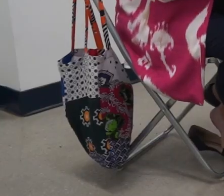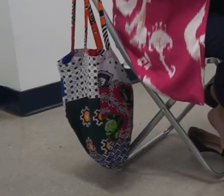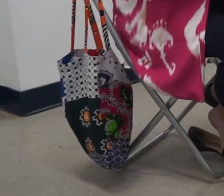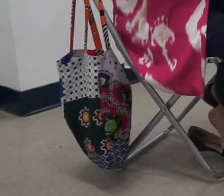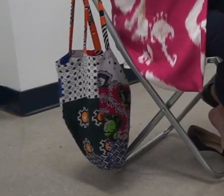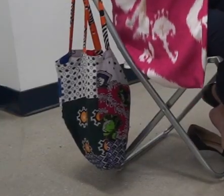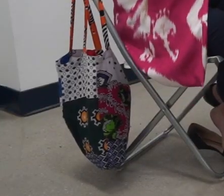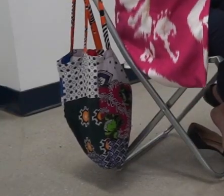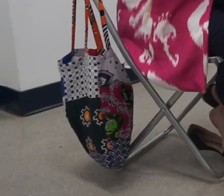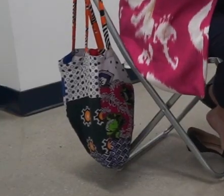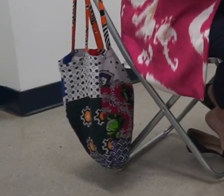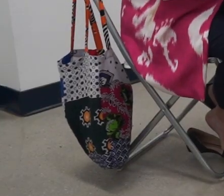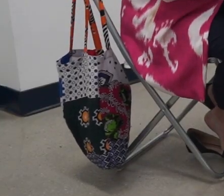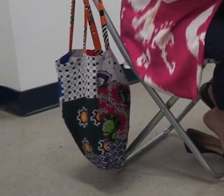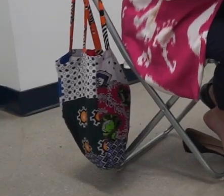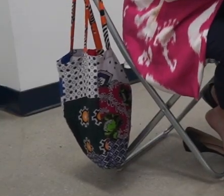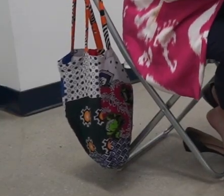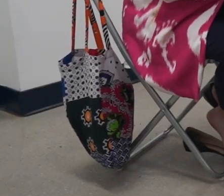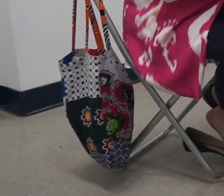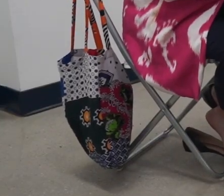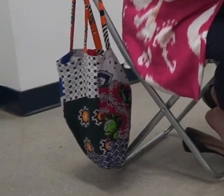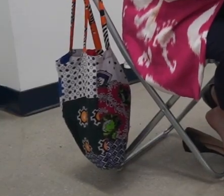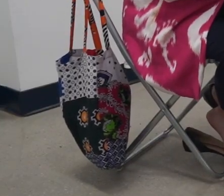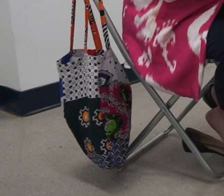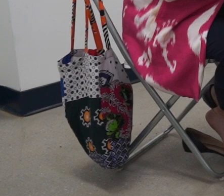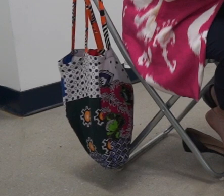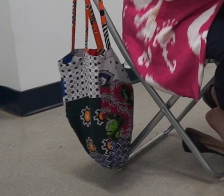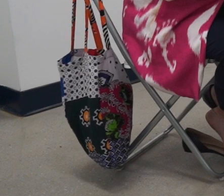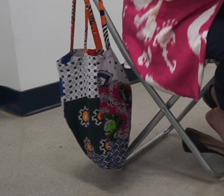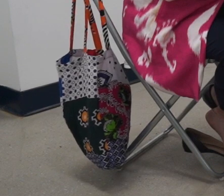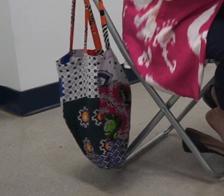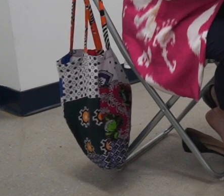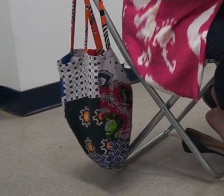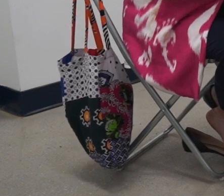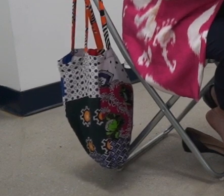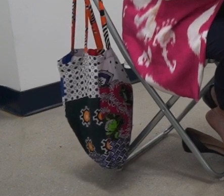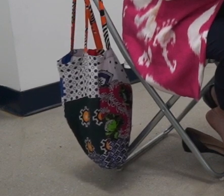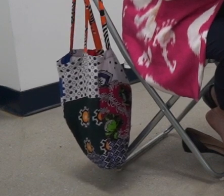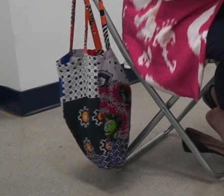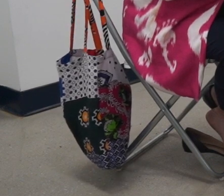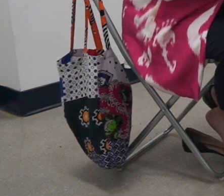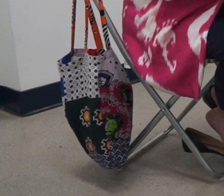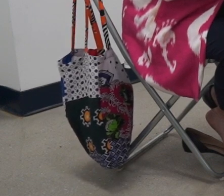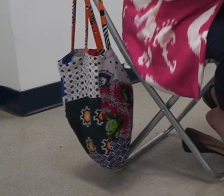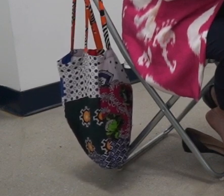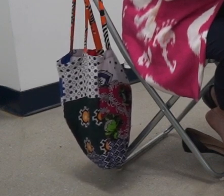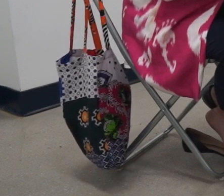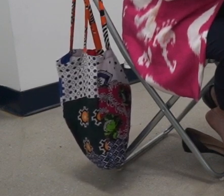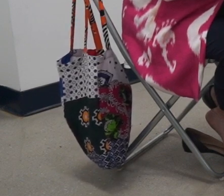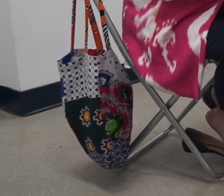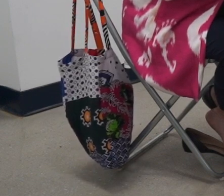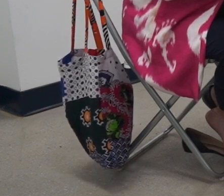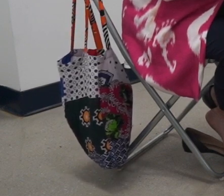so much. Well, maybe to start off, can you explain, Deepa, like kind of the components of the framework and like who can use it and how